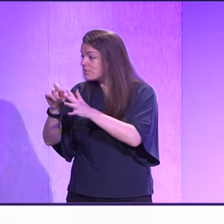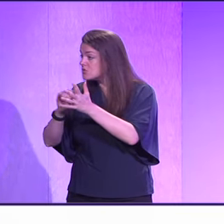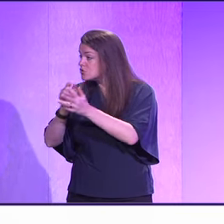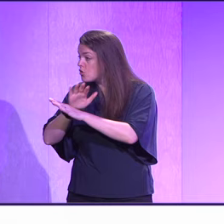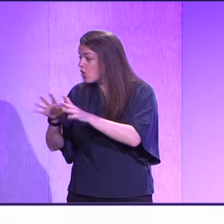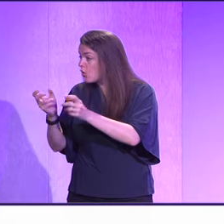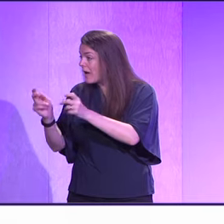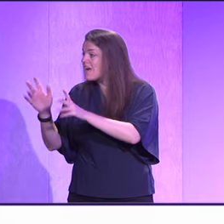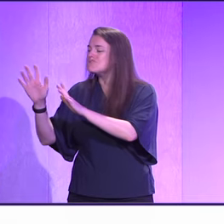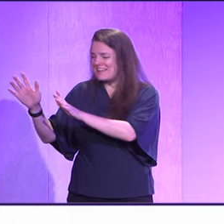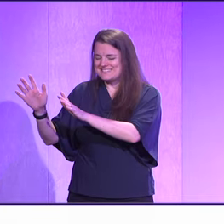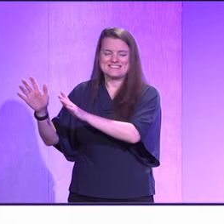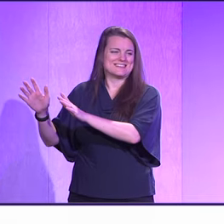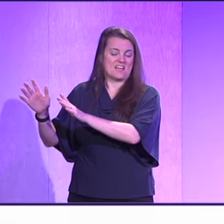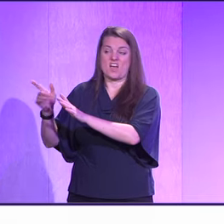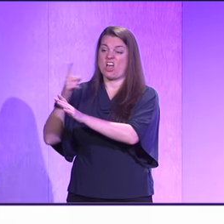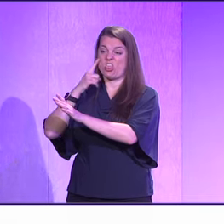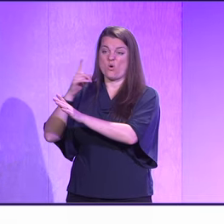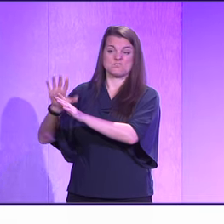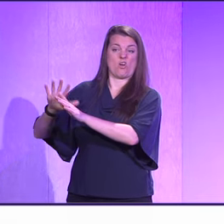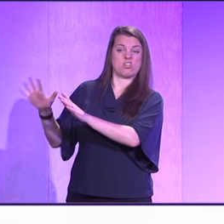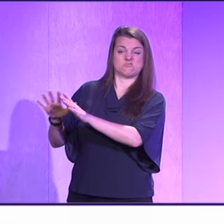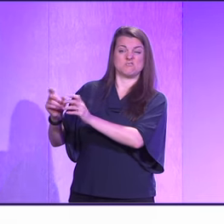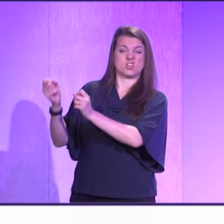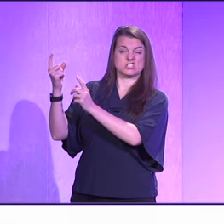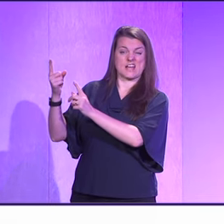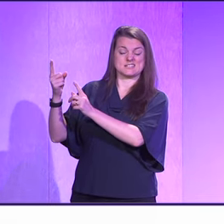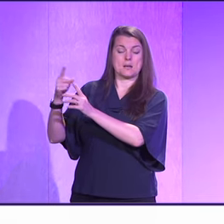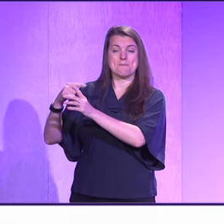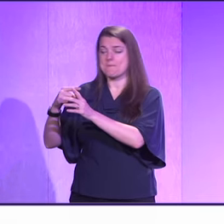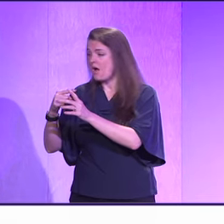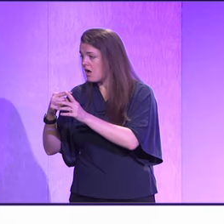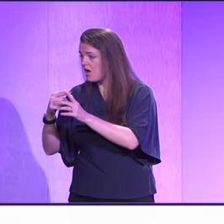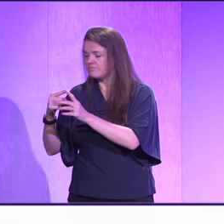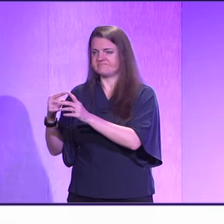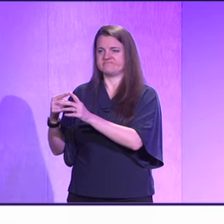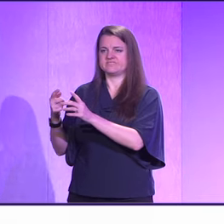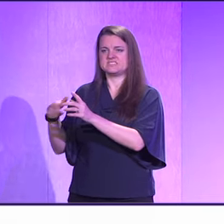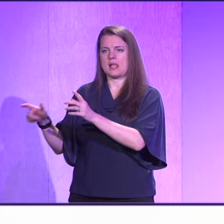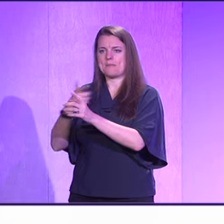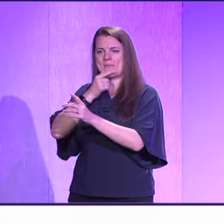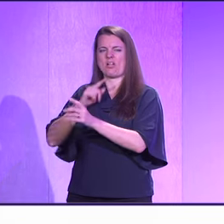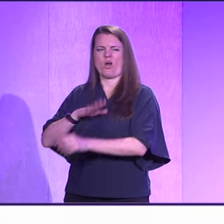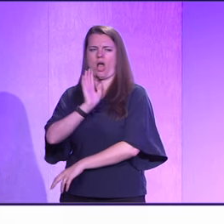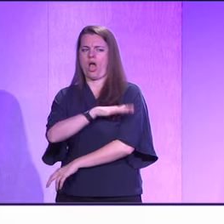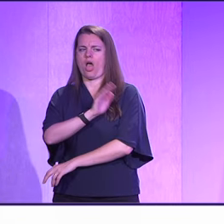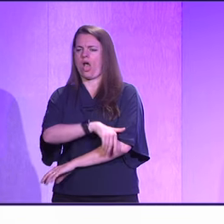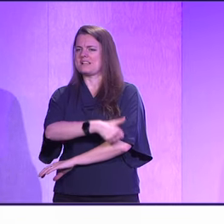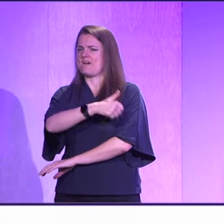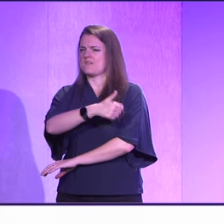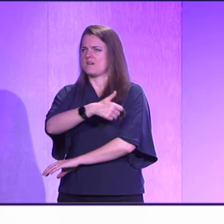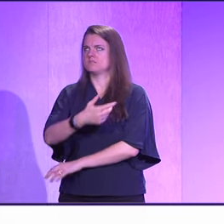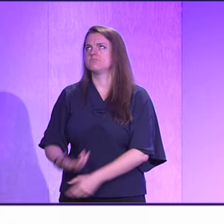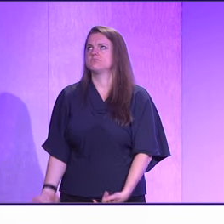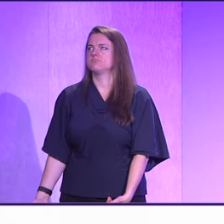agree, but it might not continue. There's signs that it might become unstuck, and that makes me sad. So it's always important to finish on